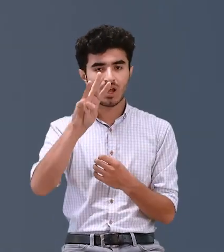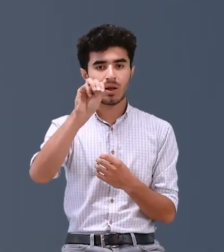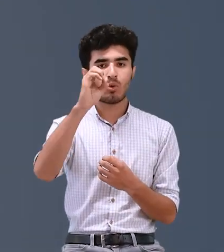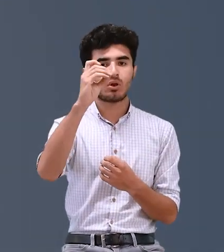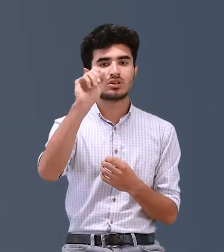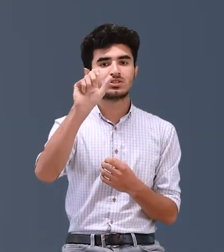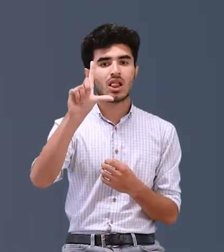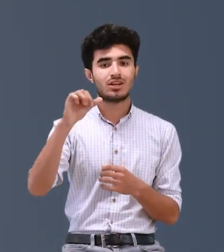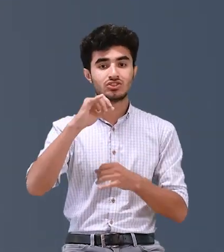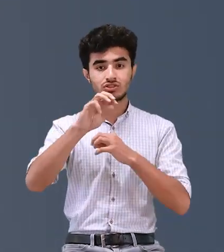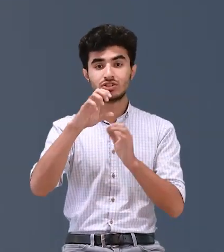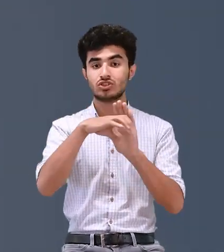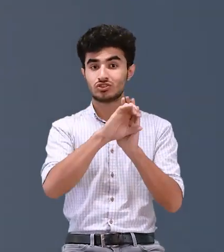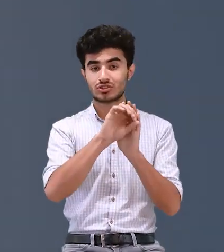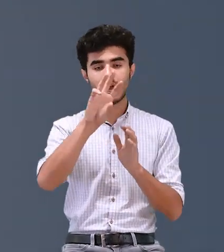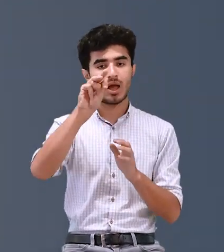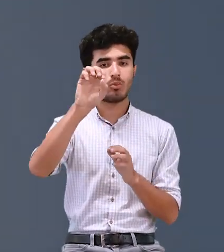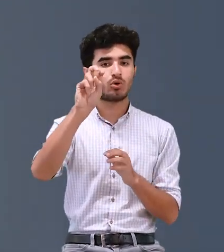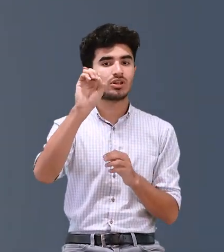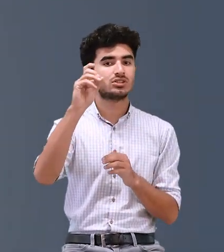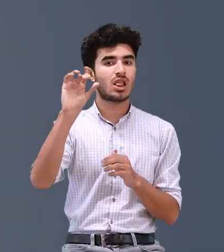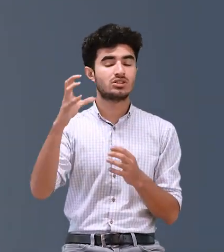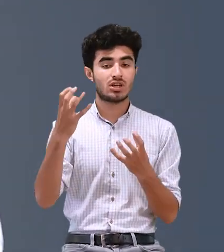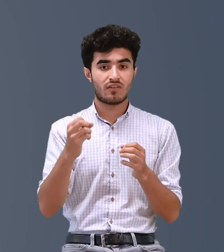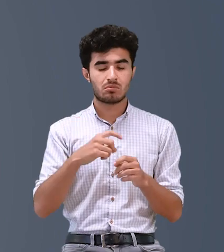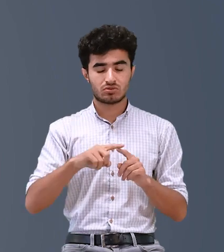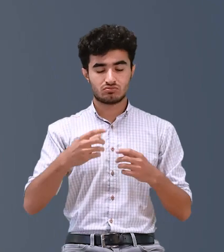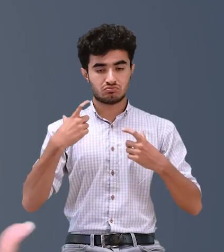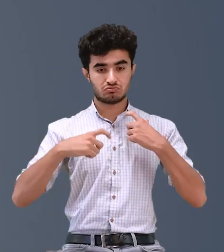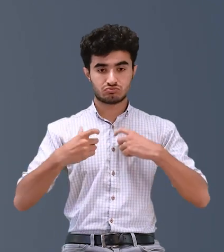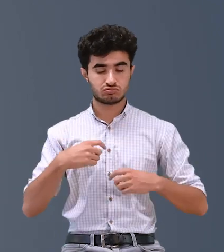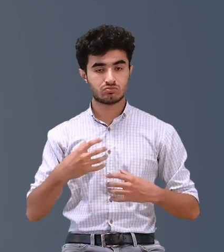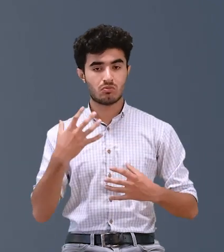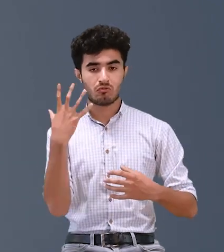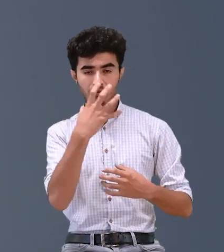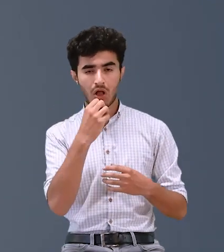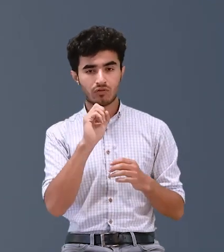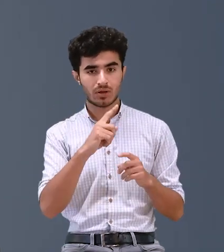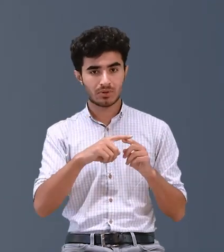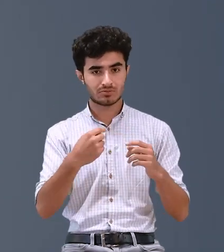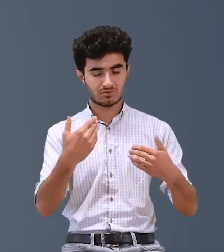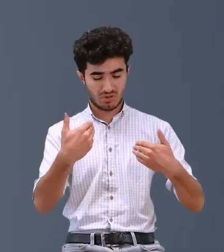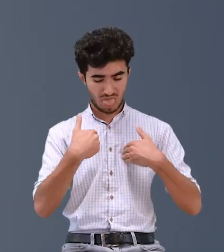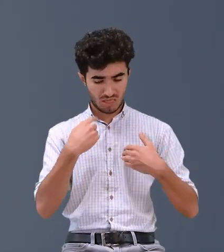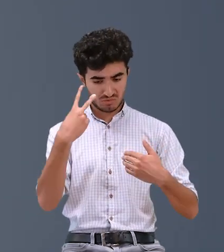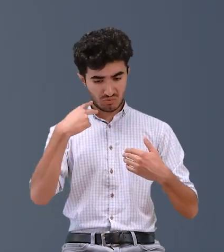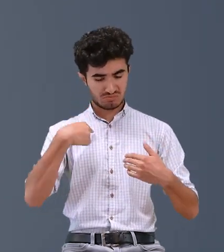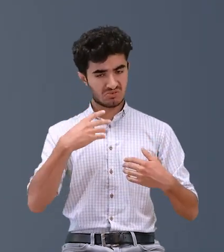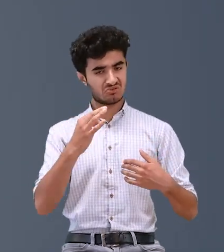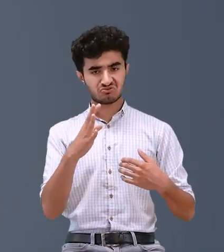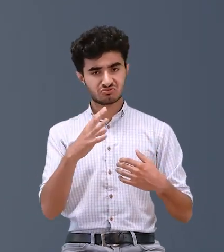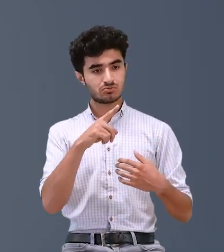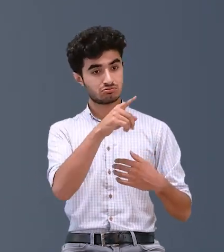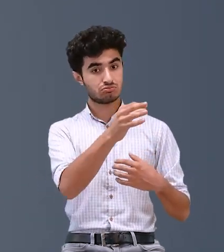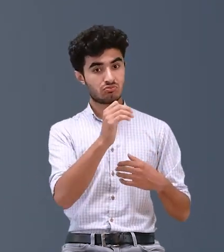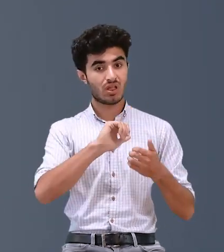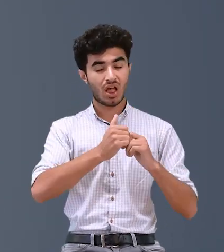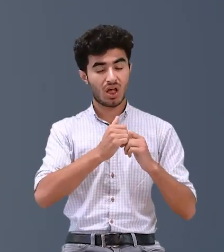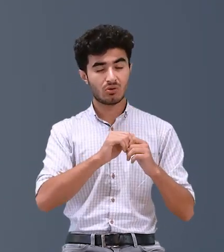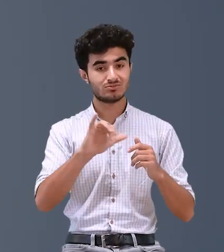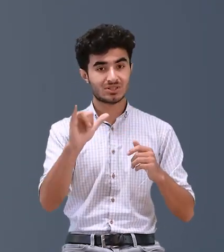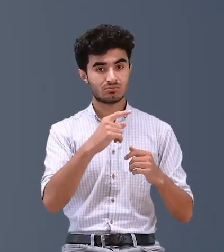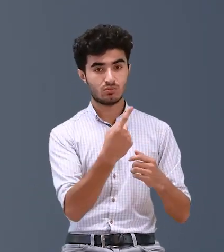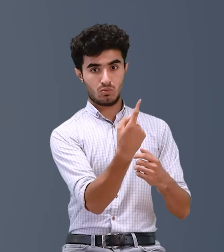endorsing all these brands, and how, whether that's any of those things, how it makes us feel targeted